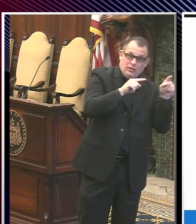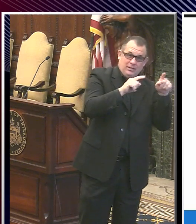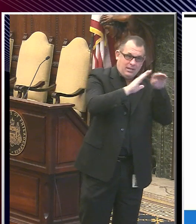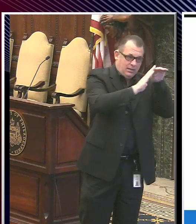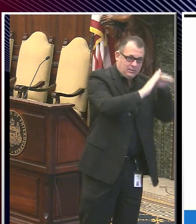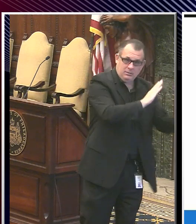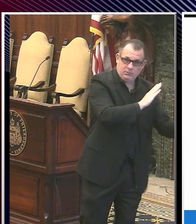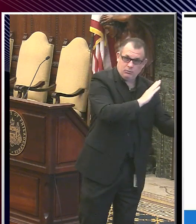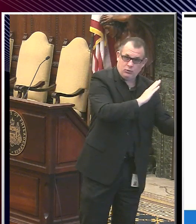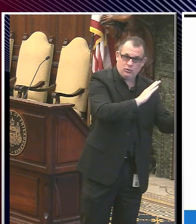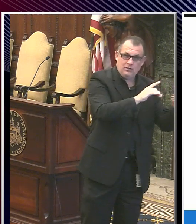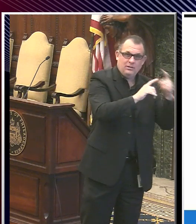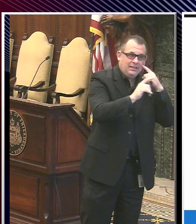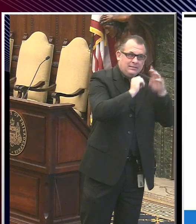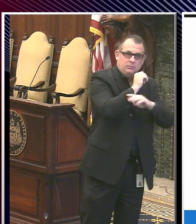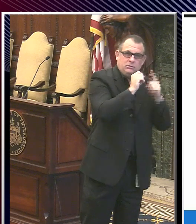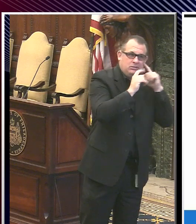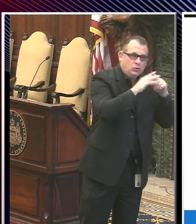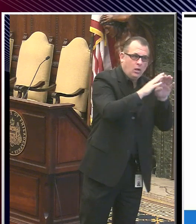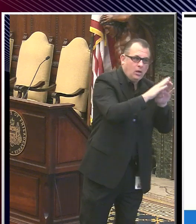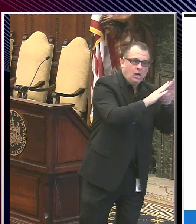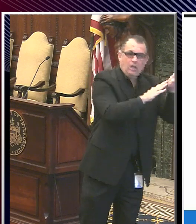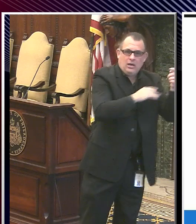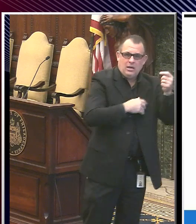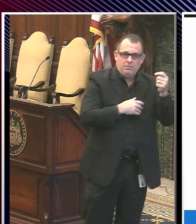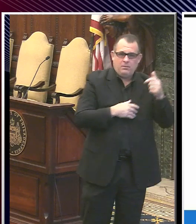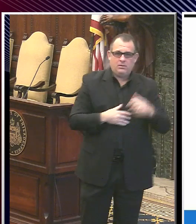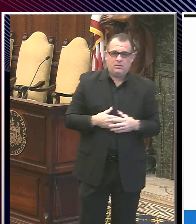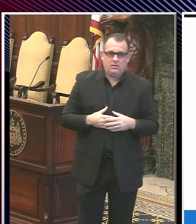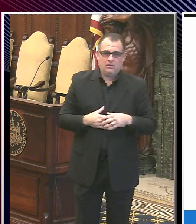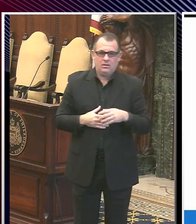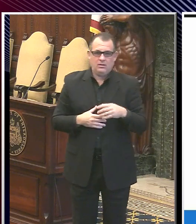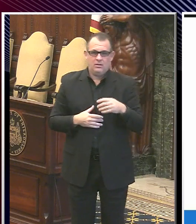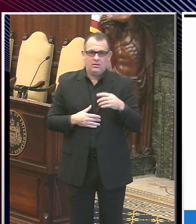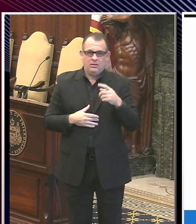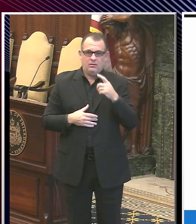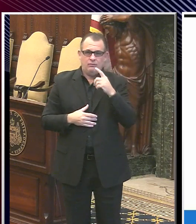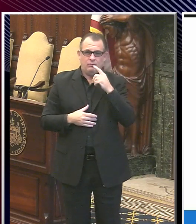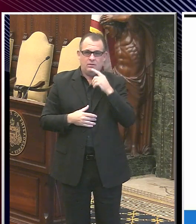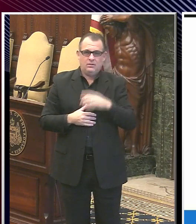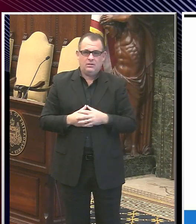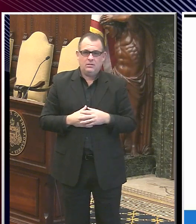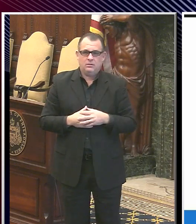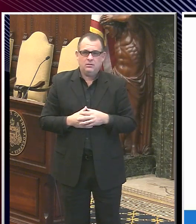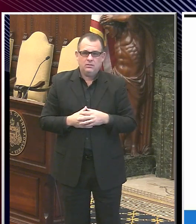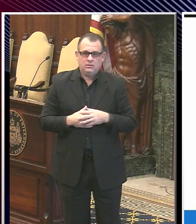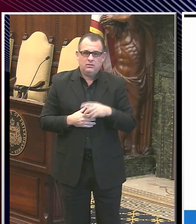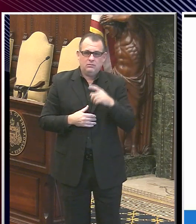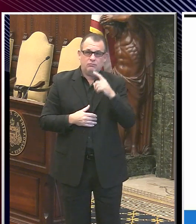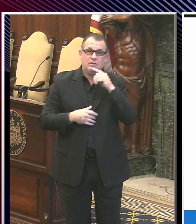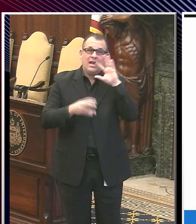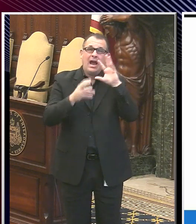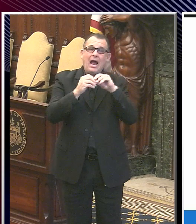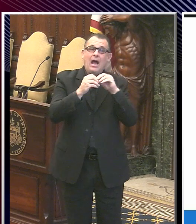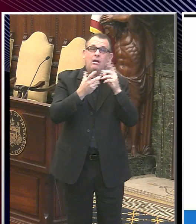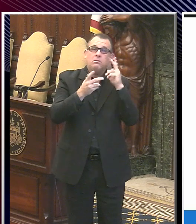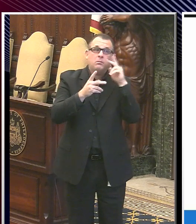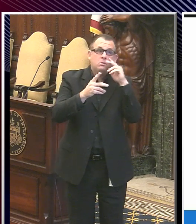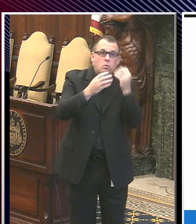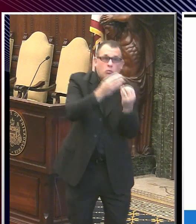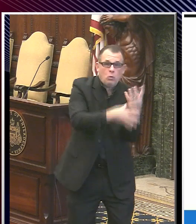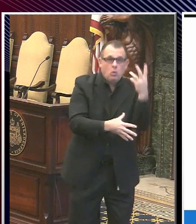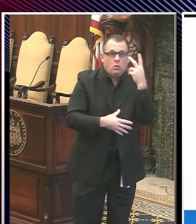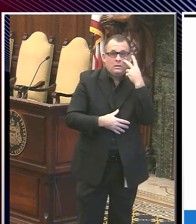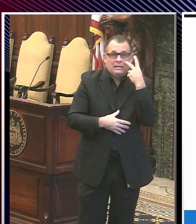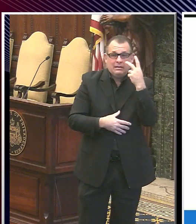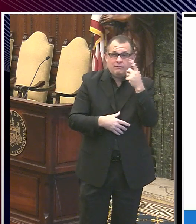rate. Now, people use the term exponential growth incorrectly often, but this is truly exponential growth. We're increasing